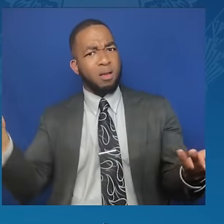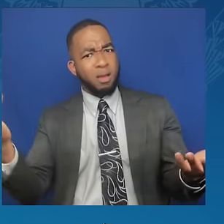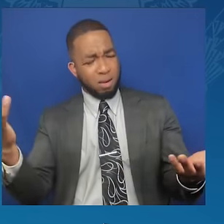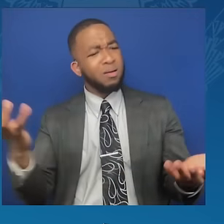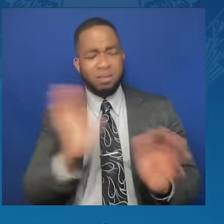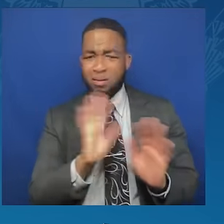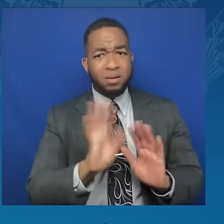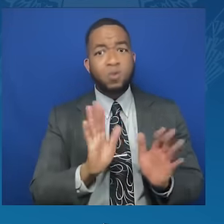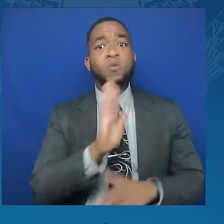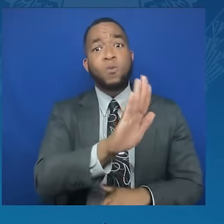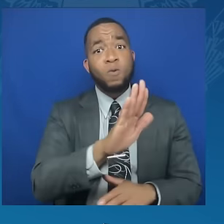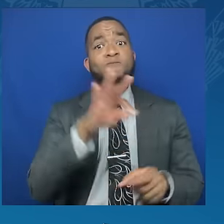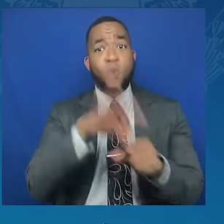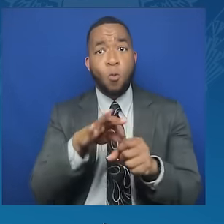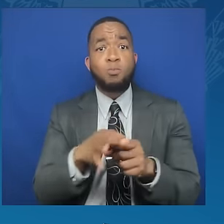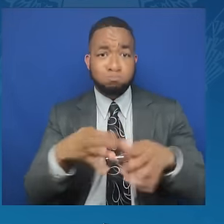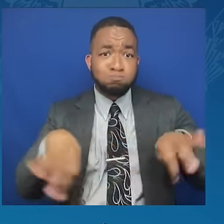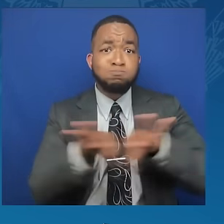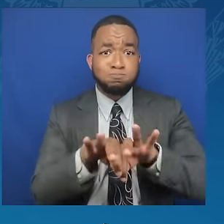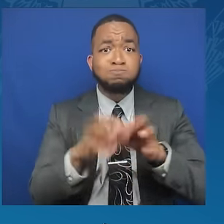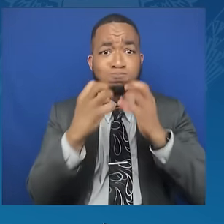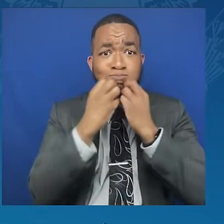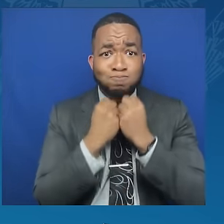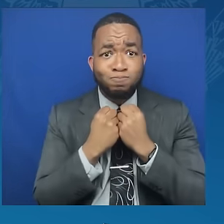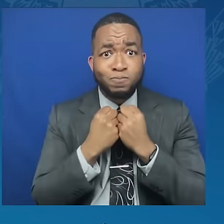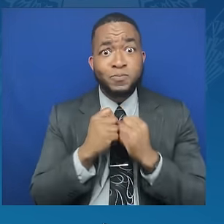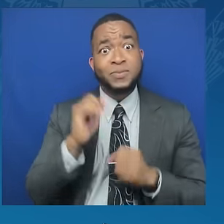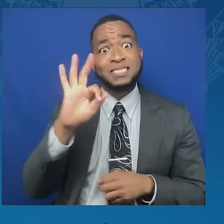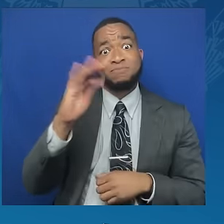people vote, we make a difference.